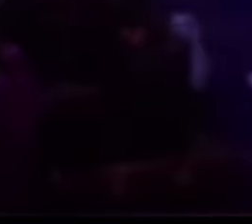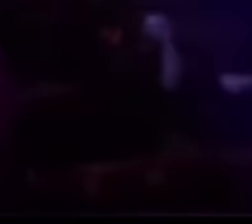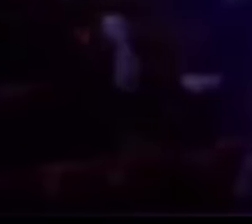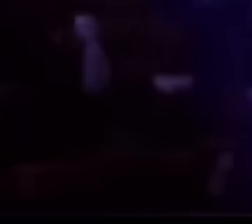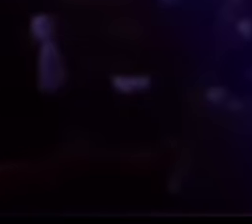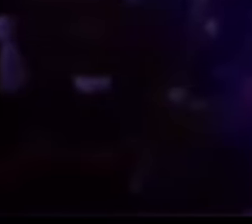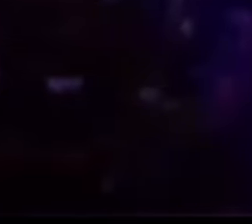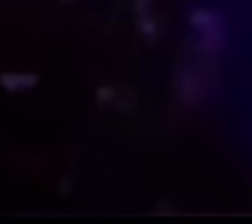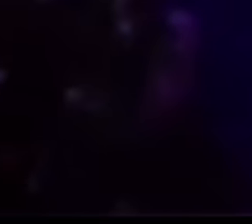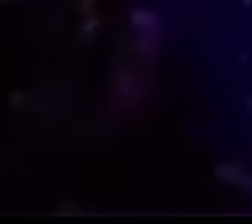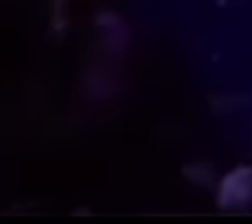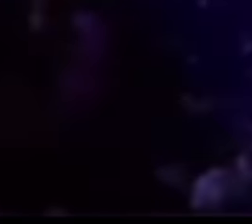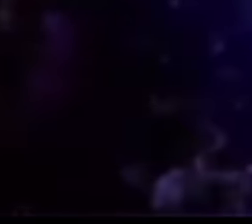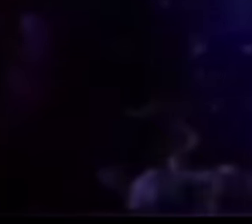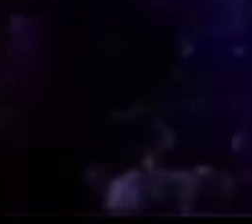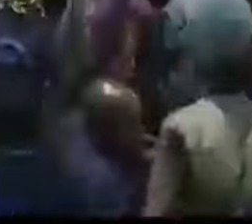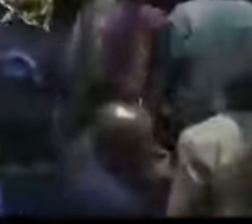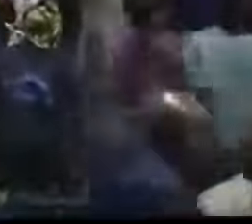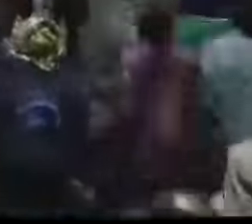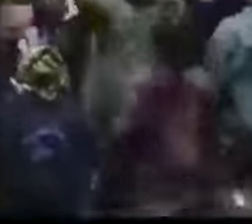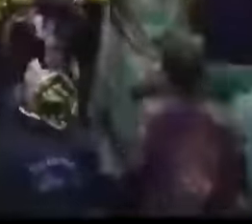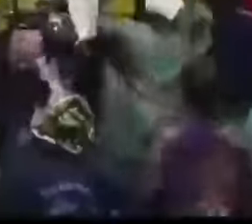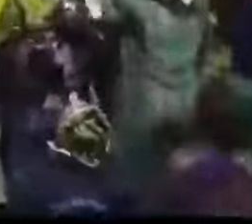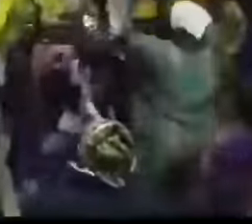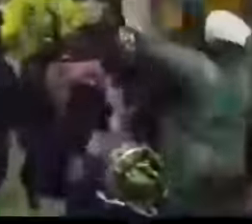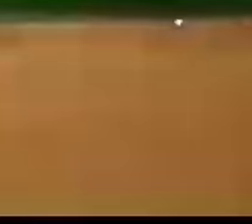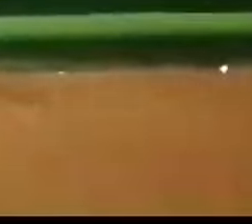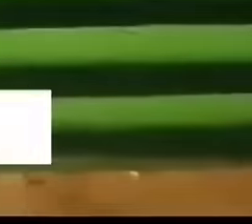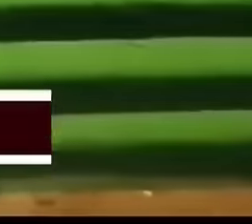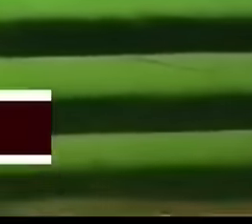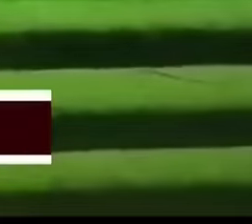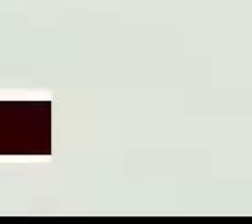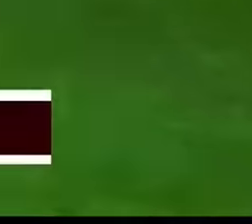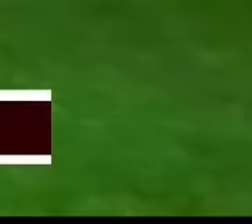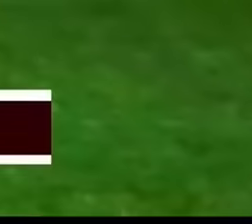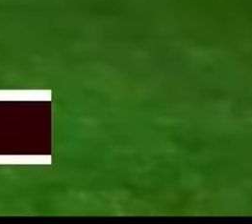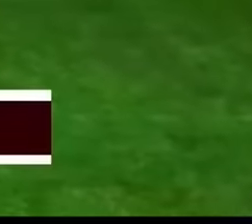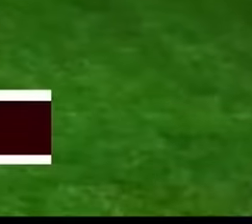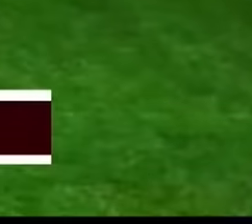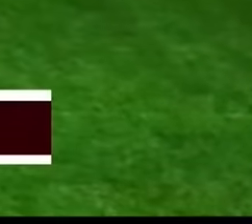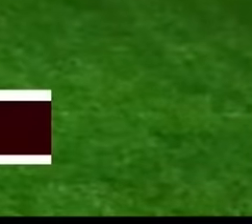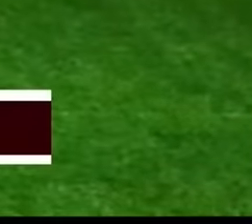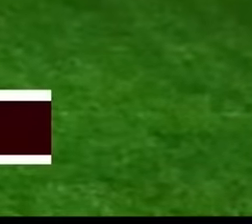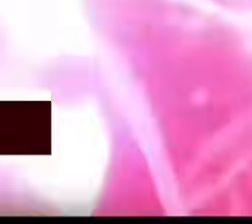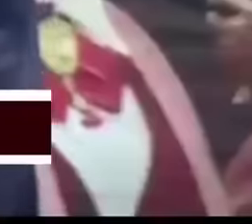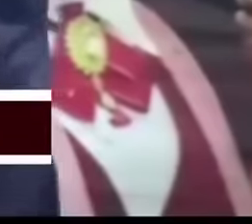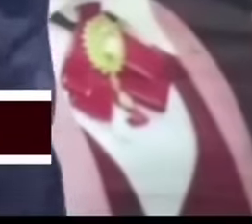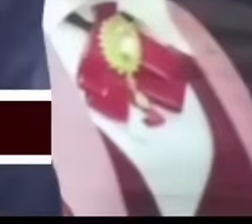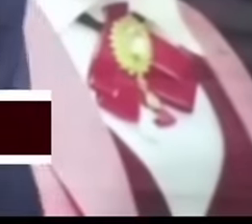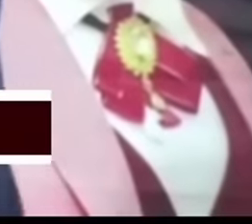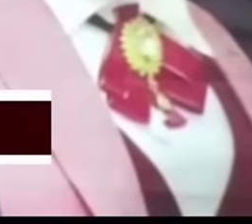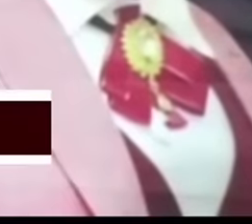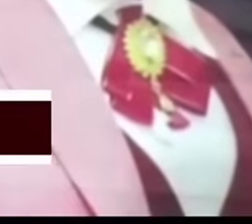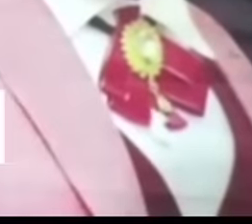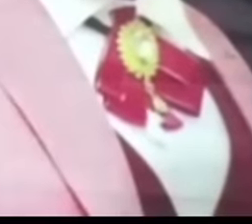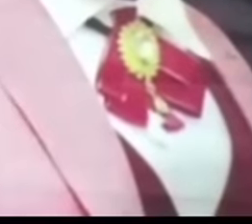don't get a Friday, December 1, Katokuro. All of my damn and right, whatever. You know, Shala Walaye. His Eminence Apostle Dr.